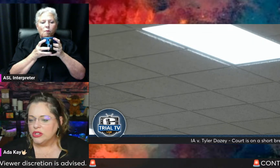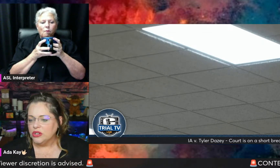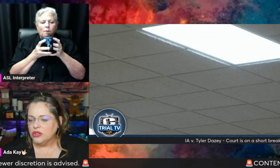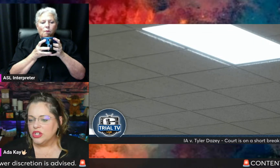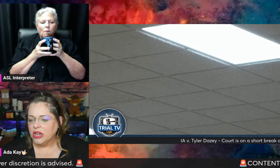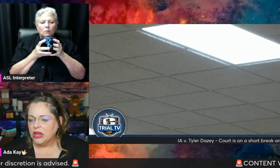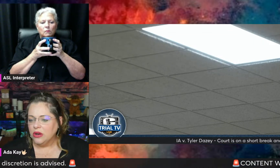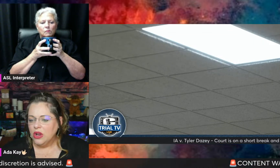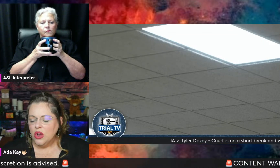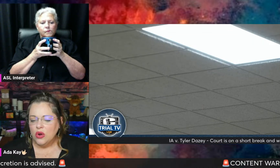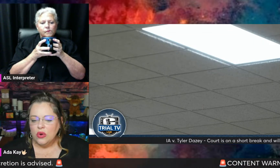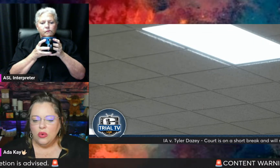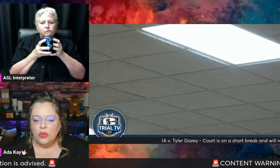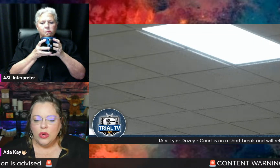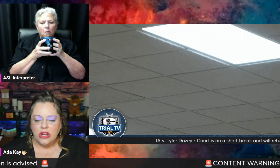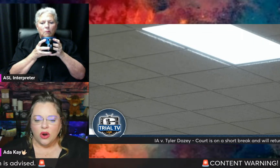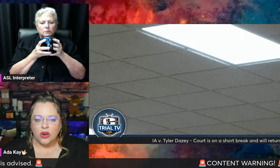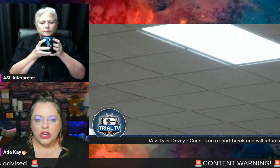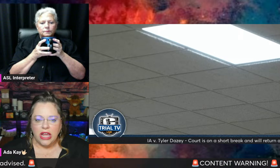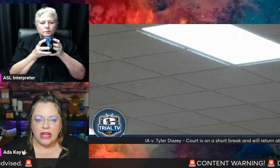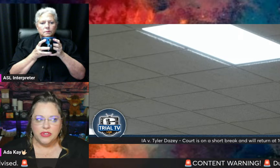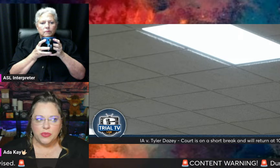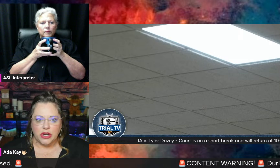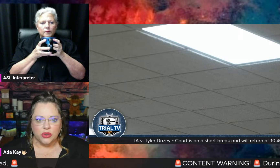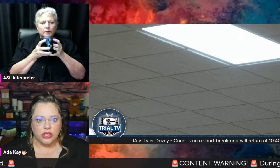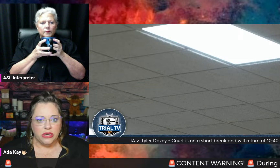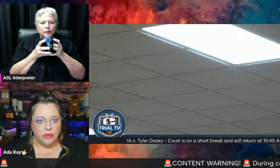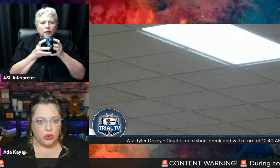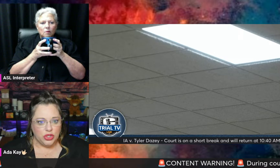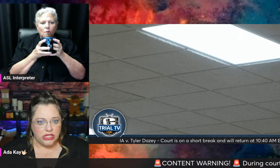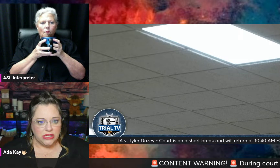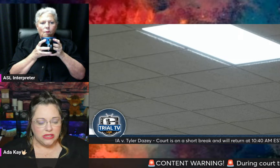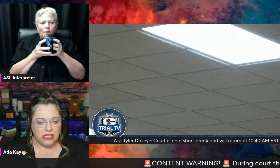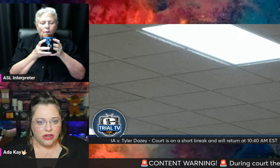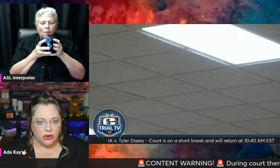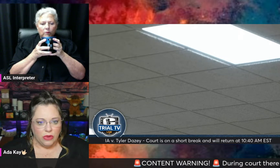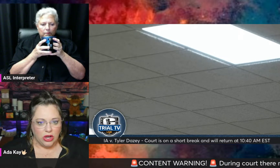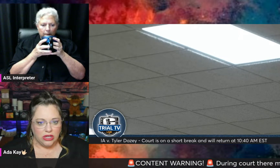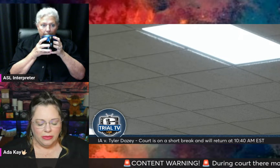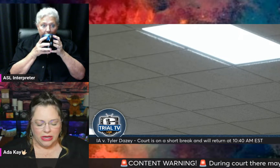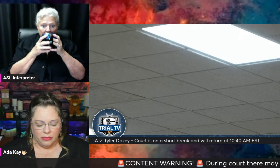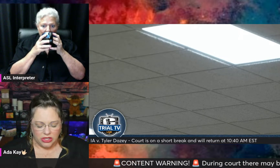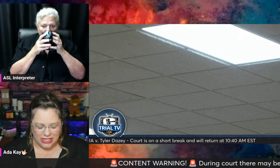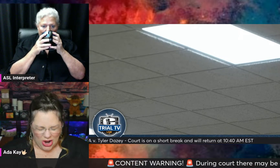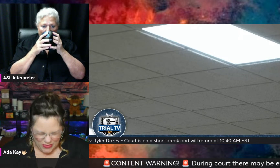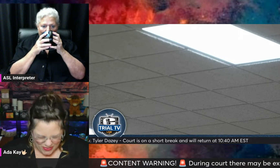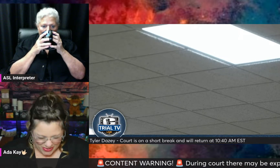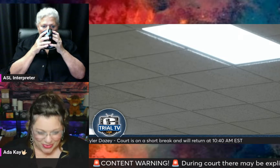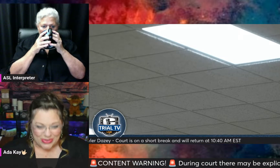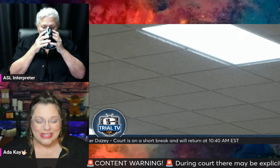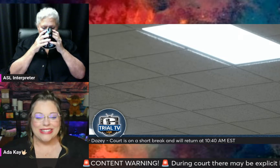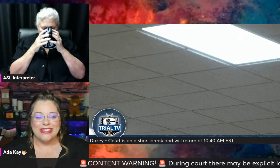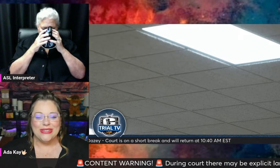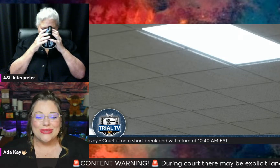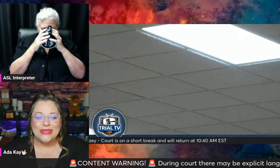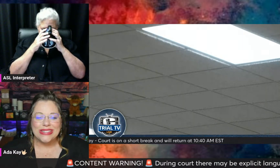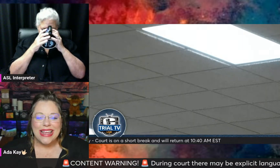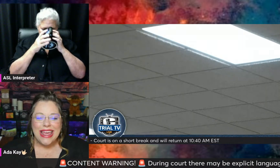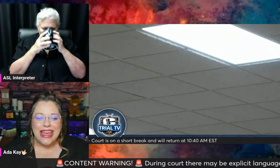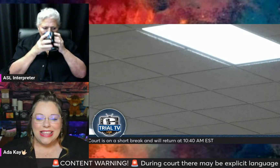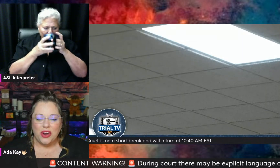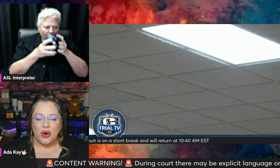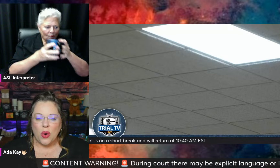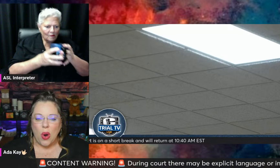Okay, she's going to go check it out. We are going to have special emojis that our mods, our members can